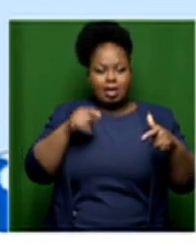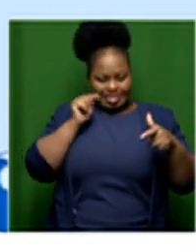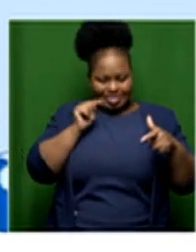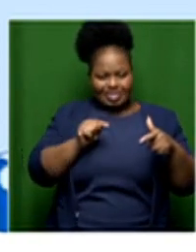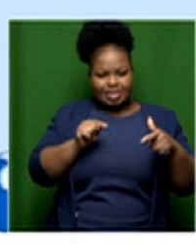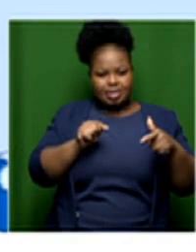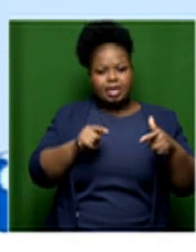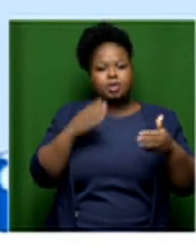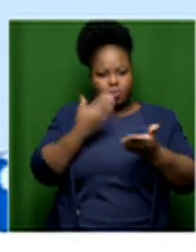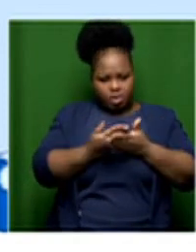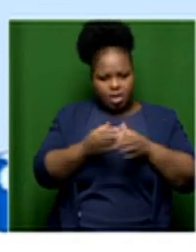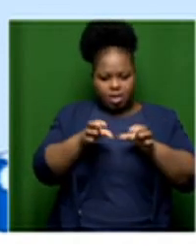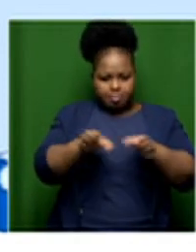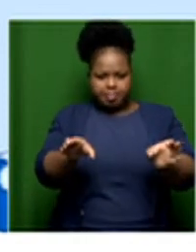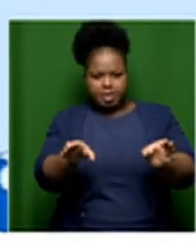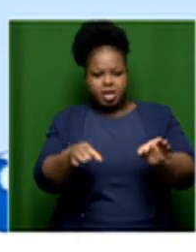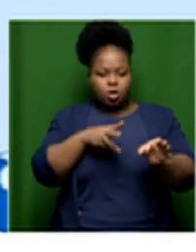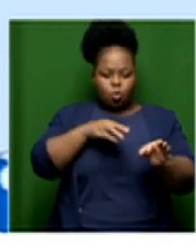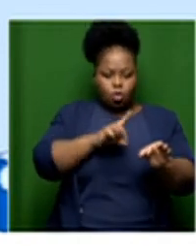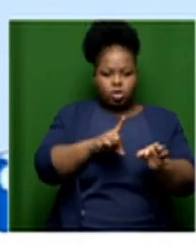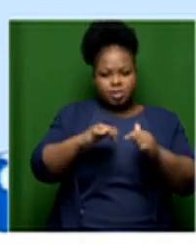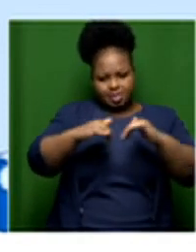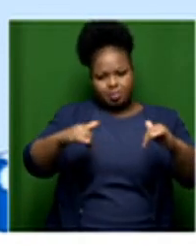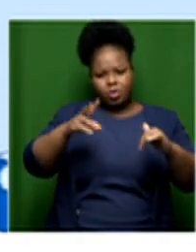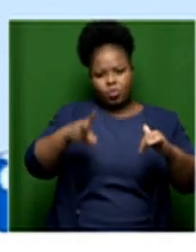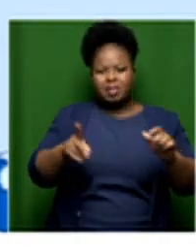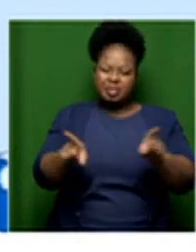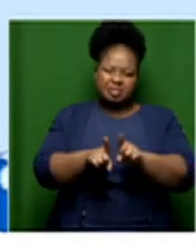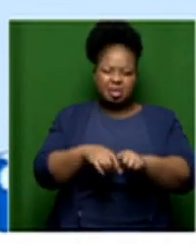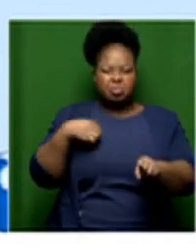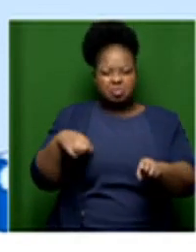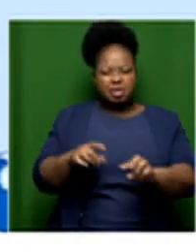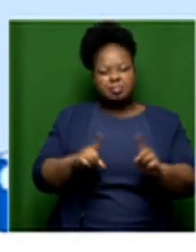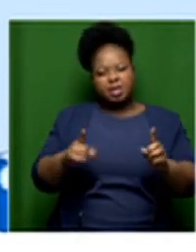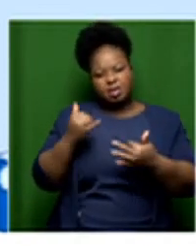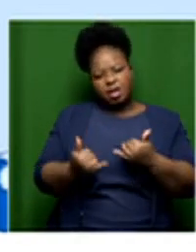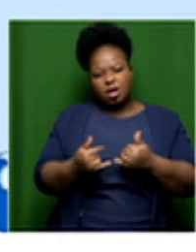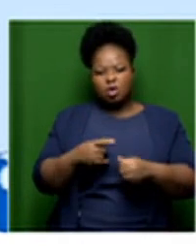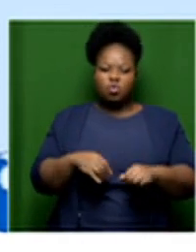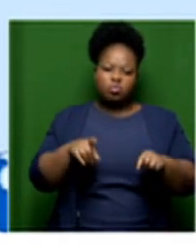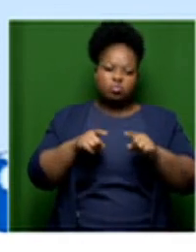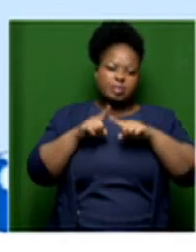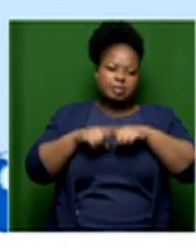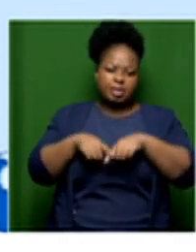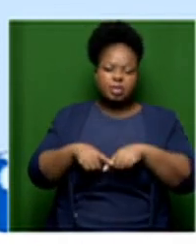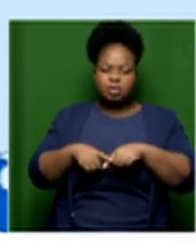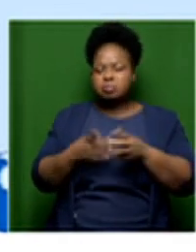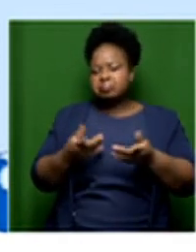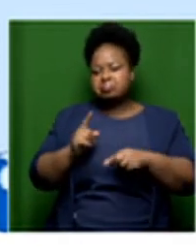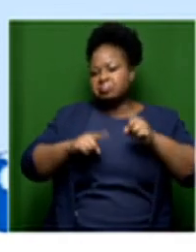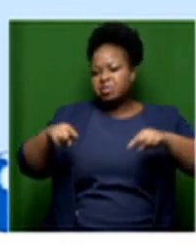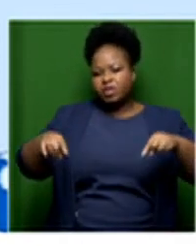that's where the preponderance of the wards will obtain. But the wards are split in the majority of